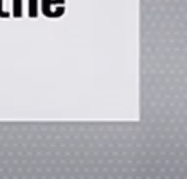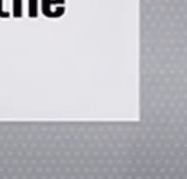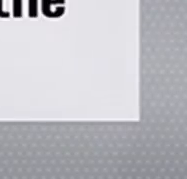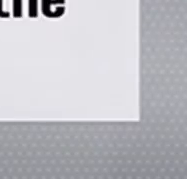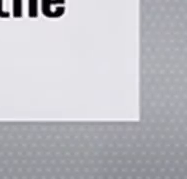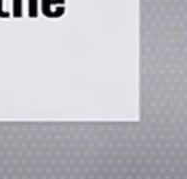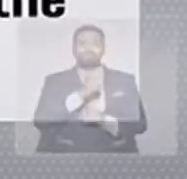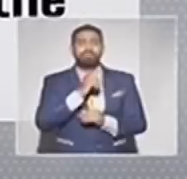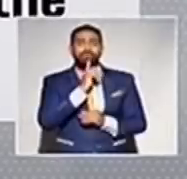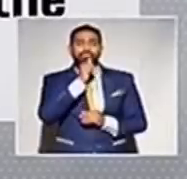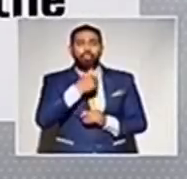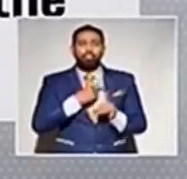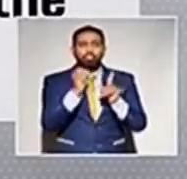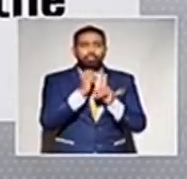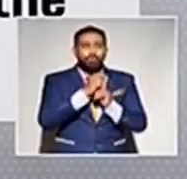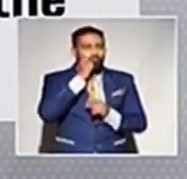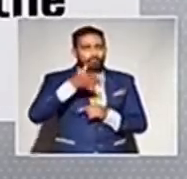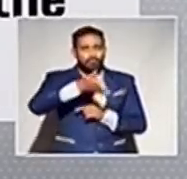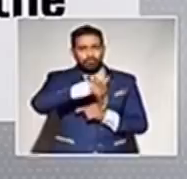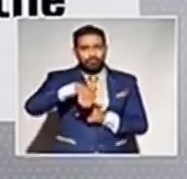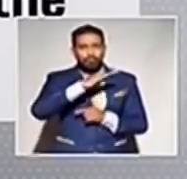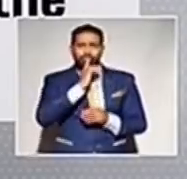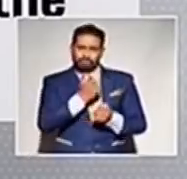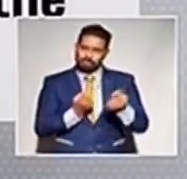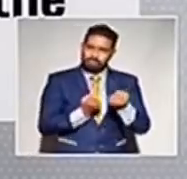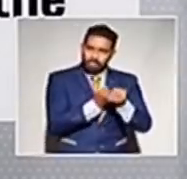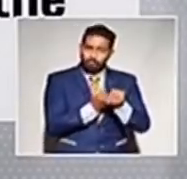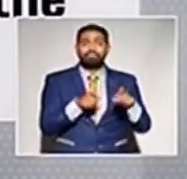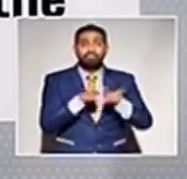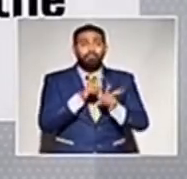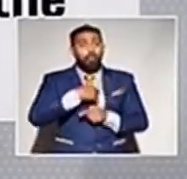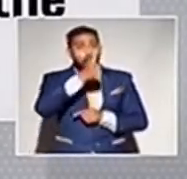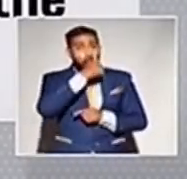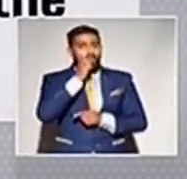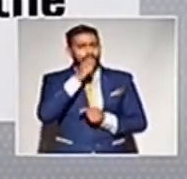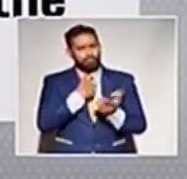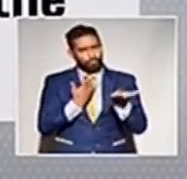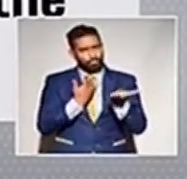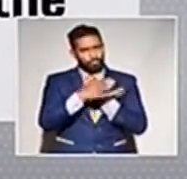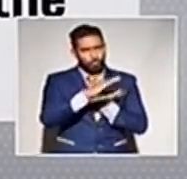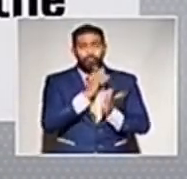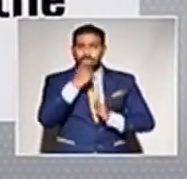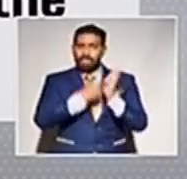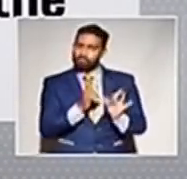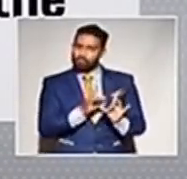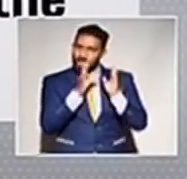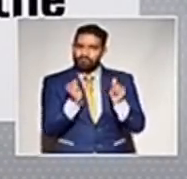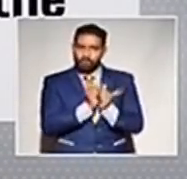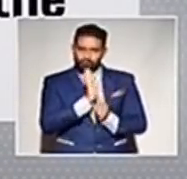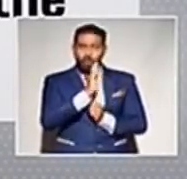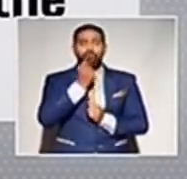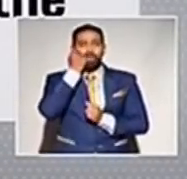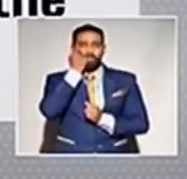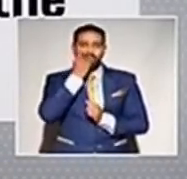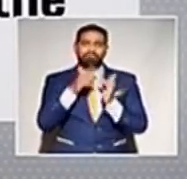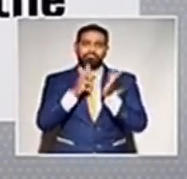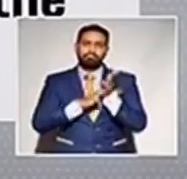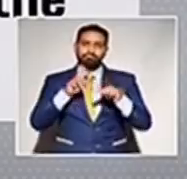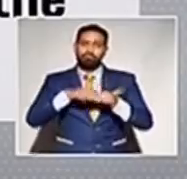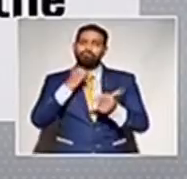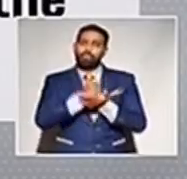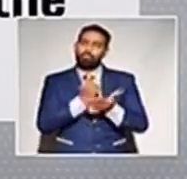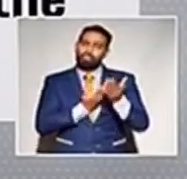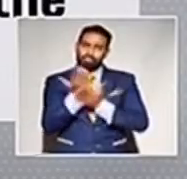people and address corruption and obstacles to the rule of law. In a letter to the IMF, Human Rights Watch has presented